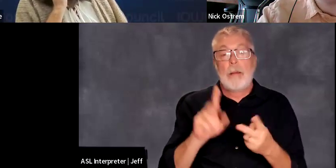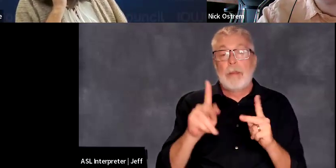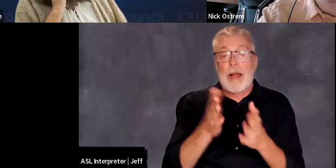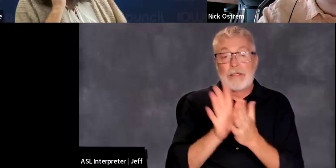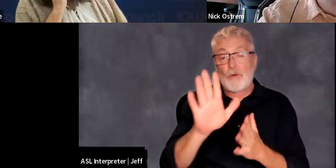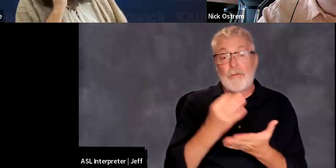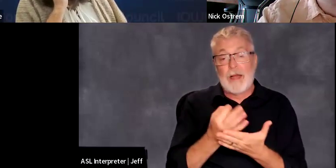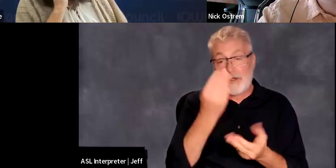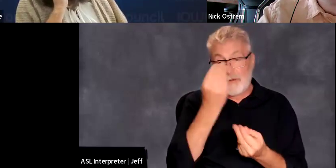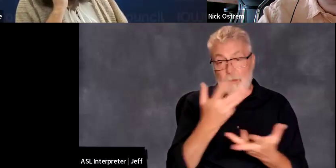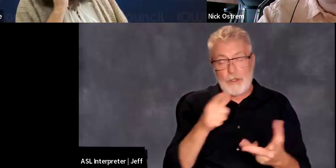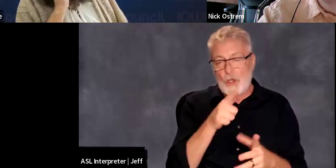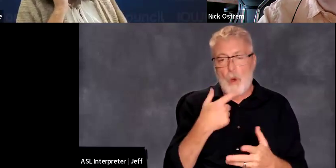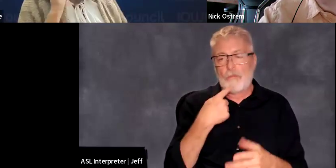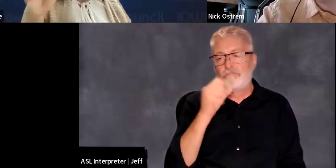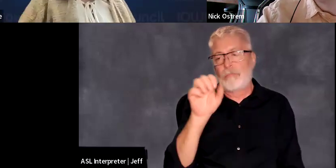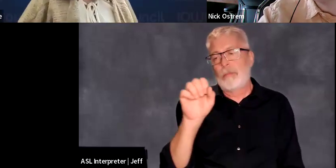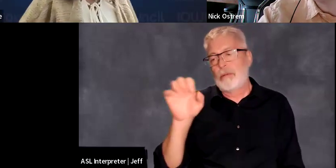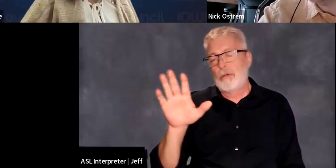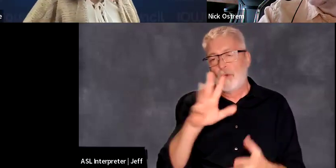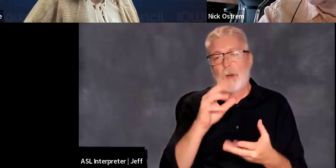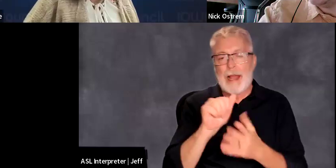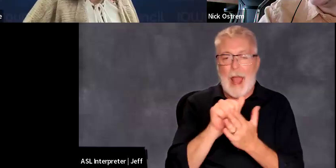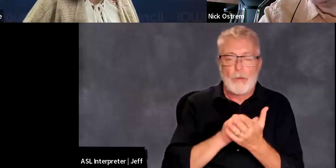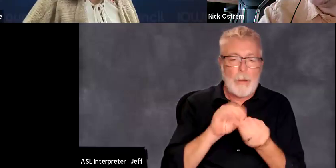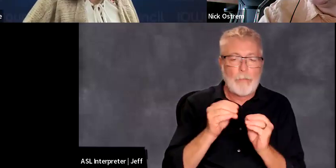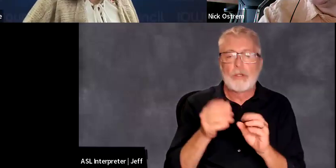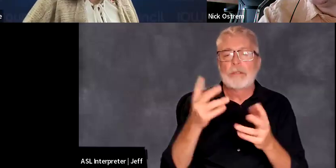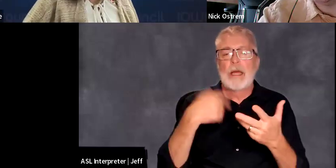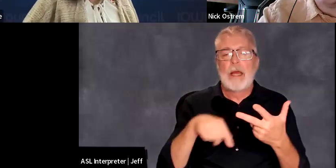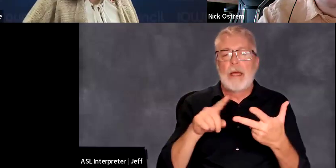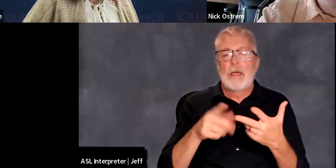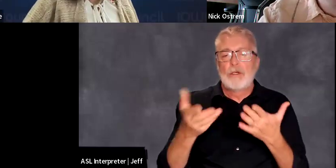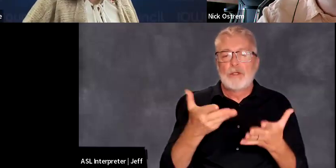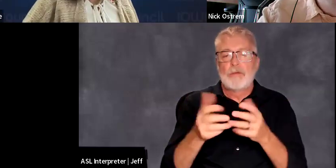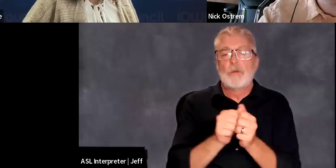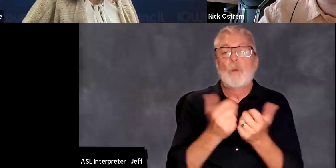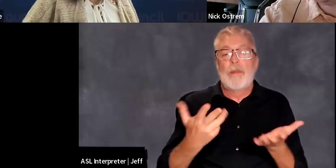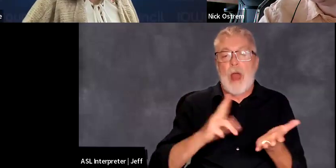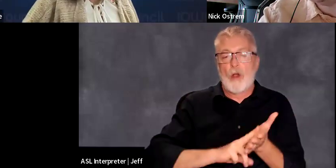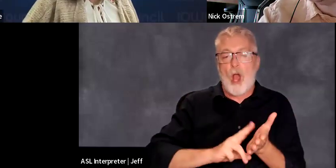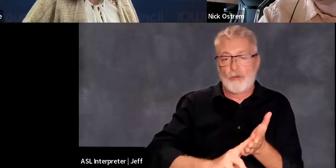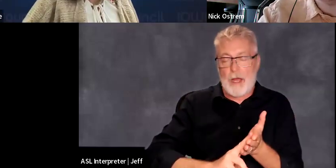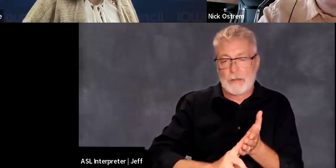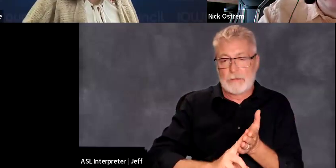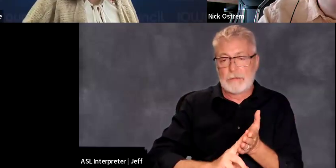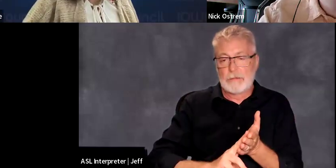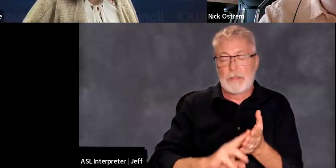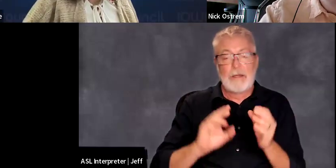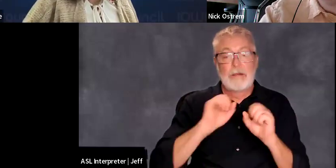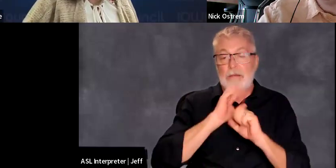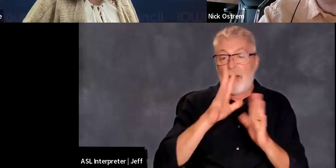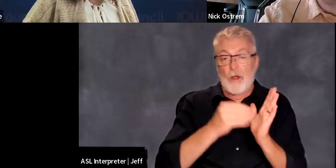So you don't want to give those numbers out to just anybody, or services provided with no written contract. If you don't have anything written